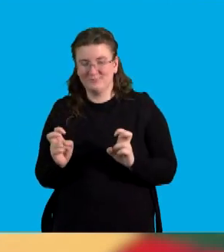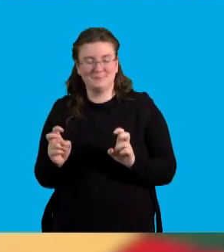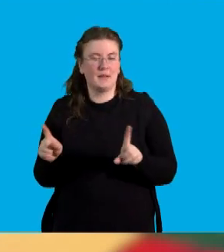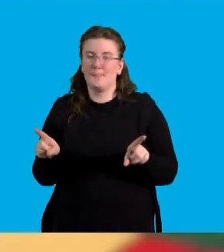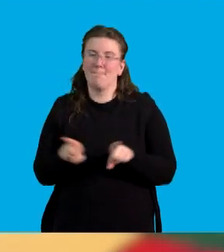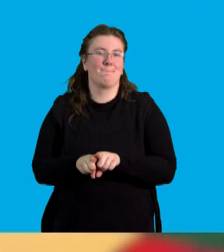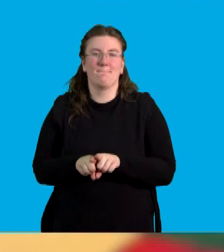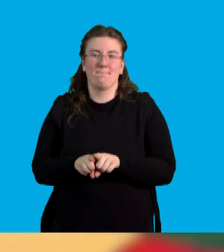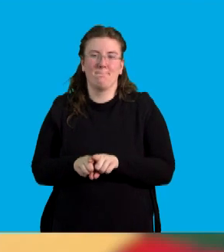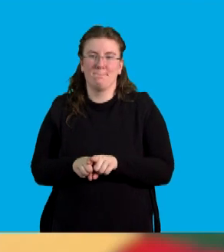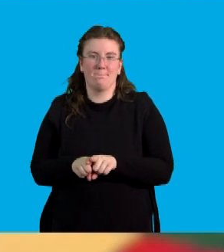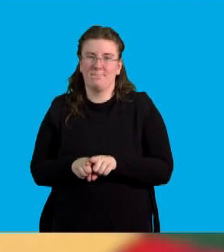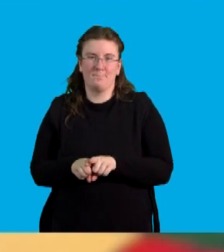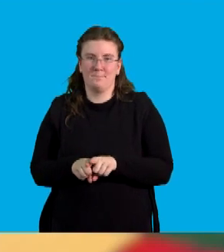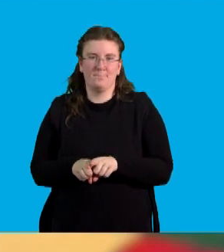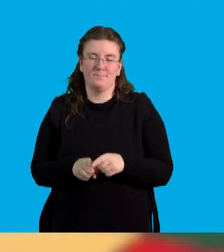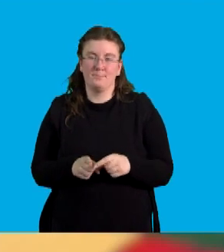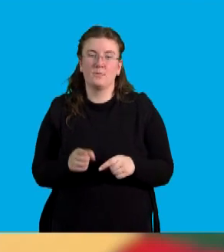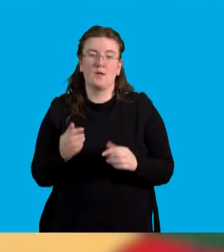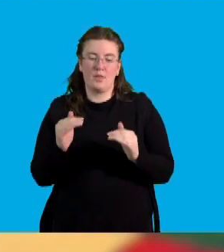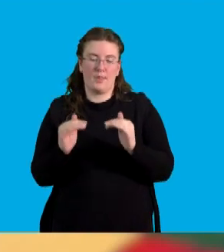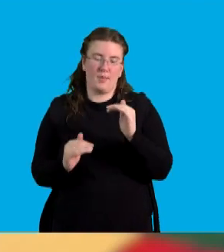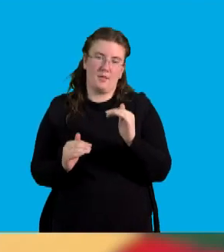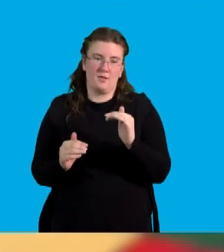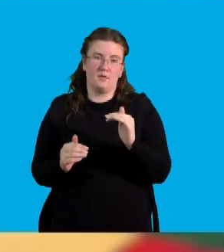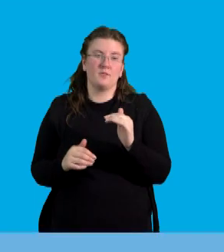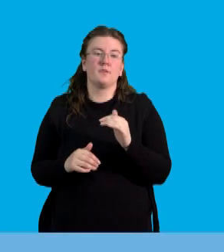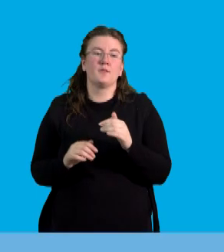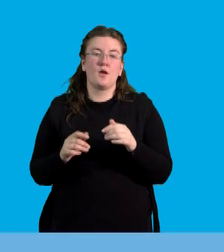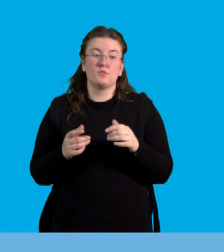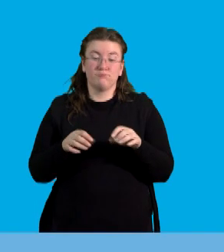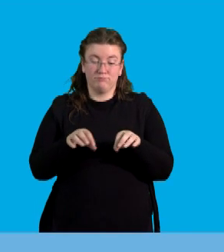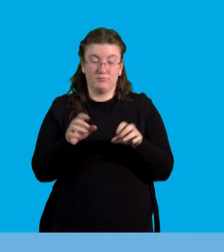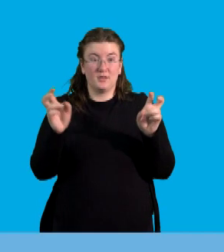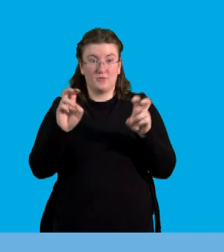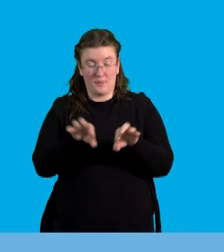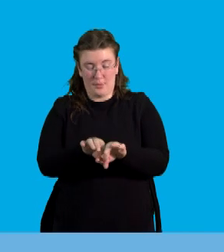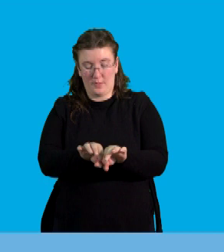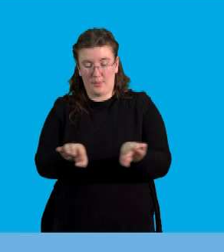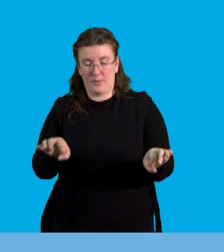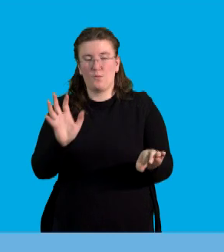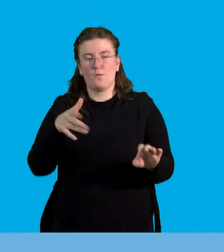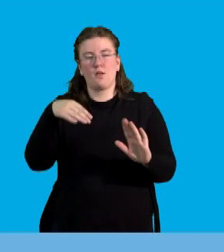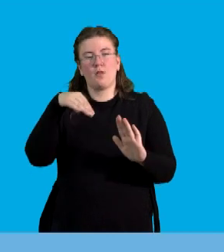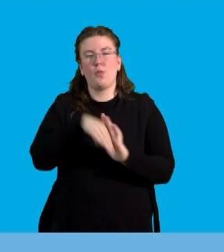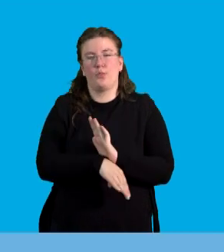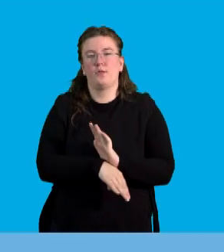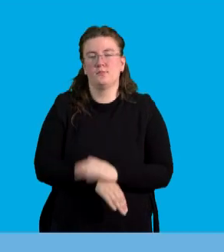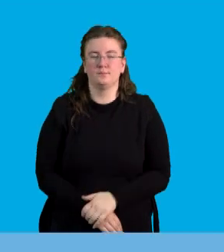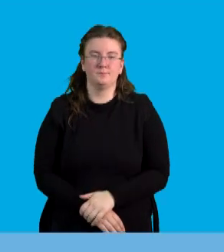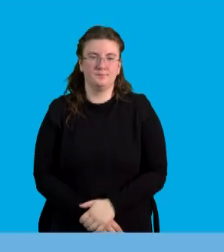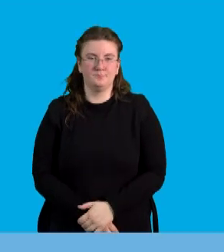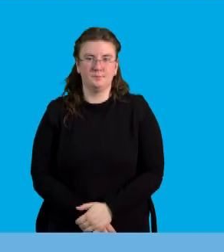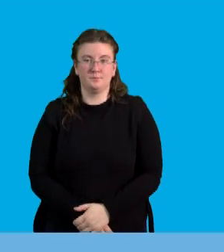amount of energy that you wanted initially. And because of that, that lowers that conductor's conducting